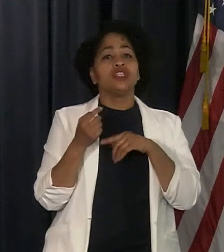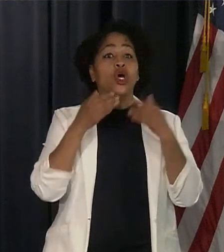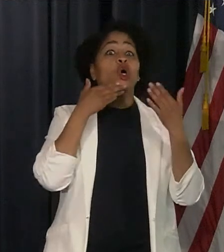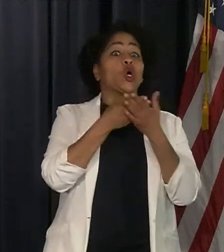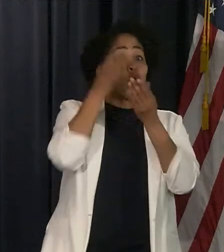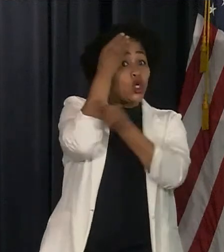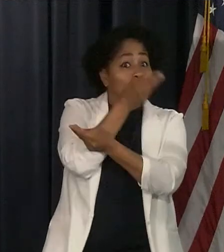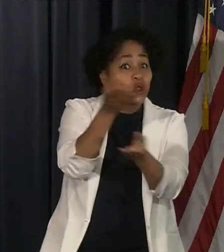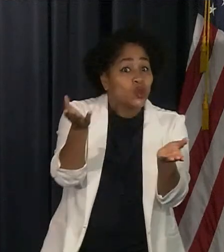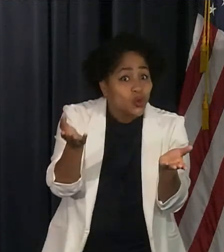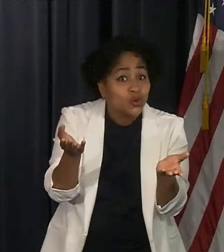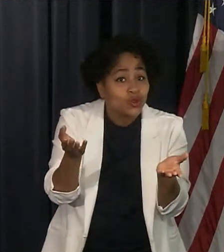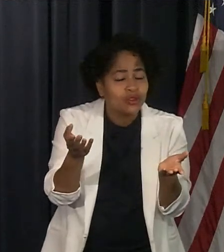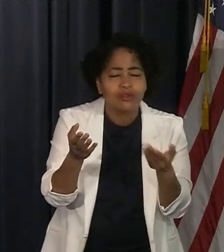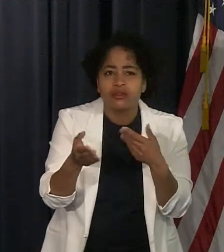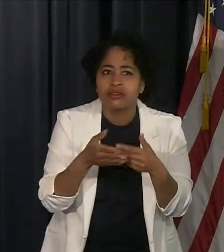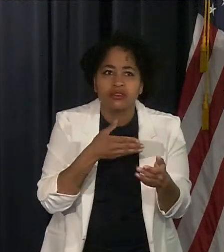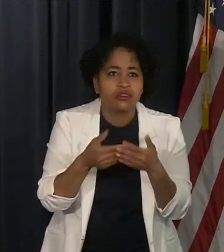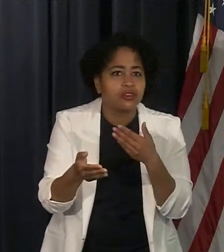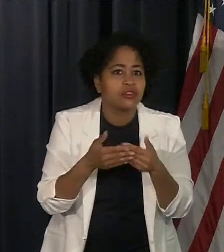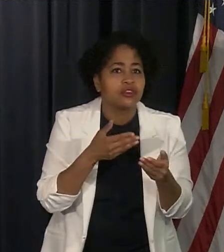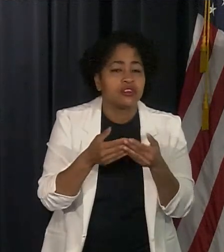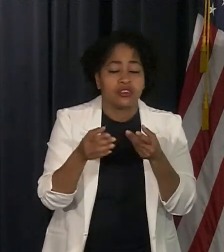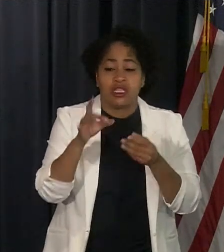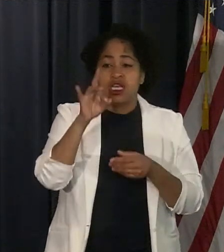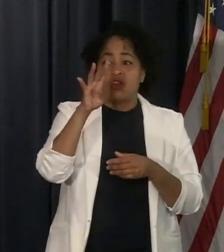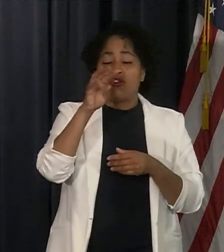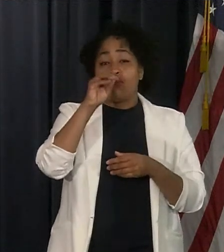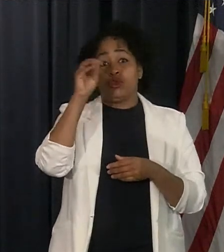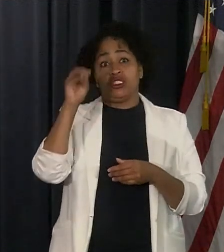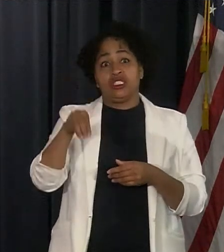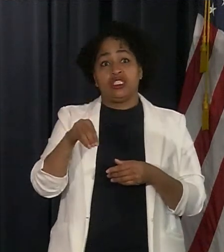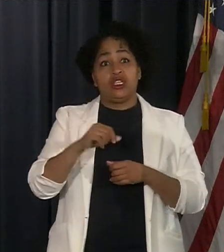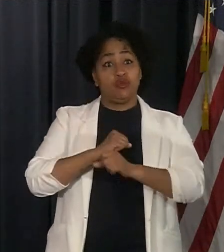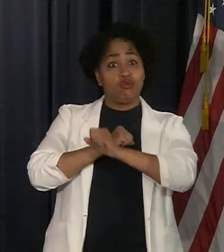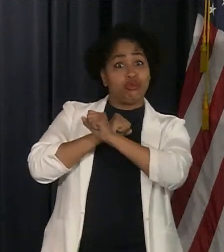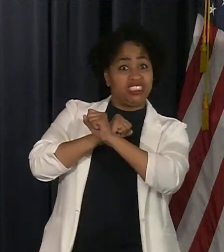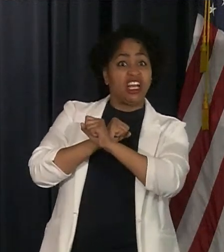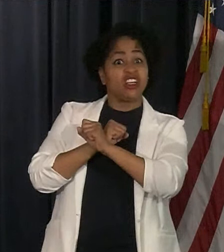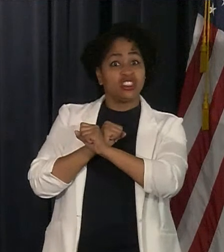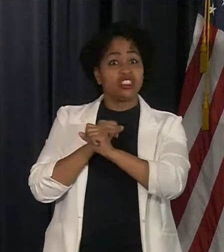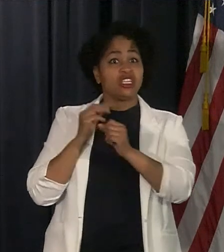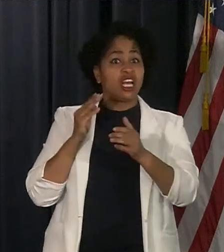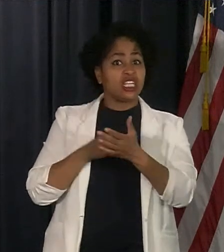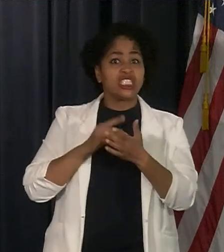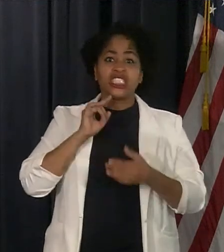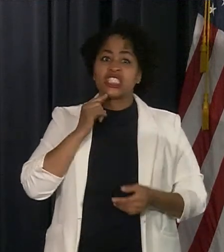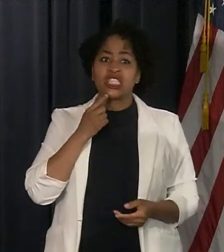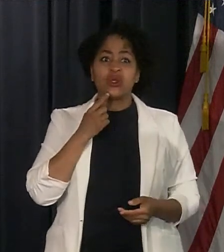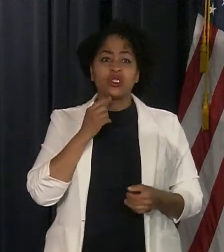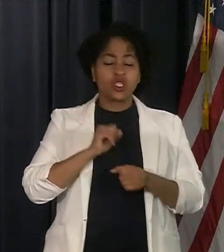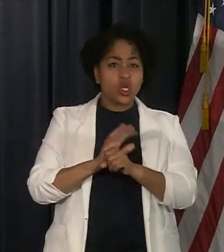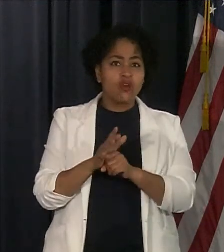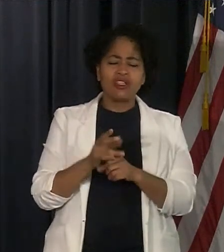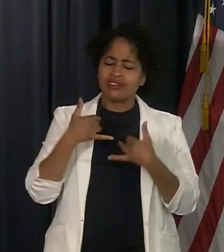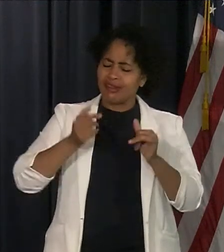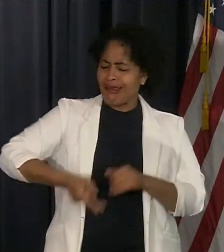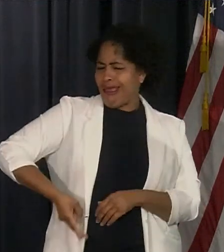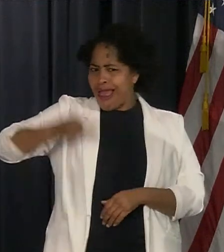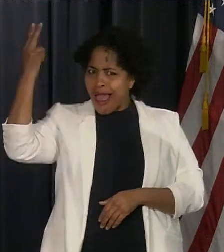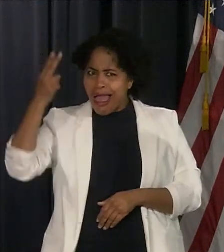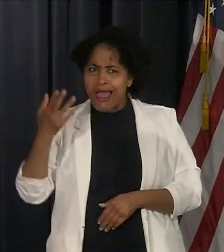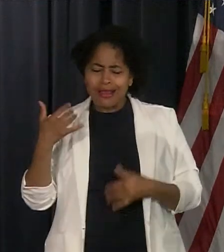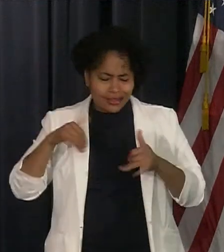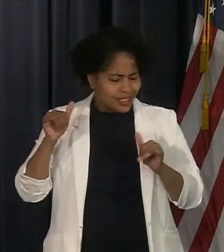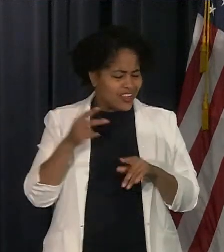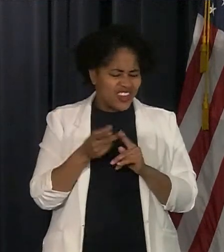news. Even though you drop down to 84%, the protection against serious COVID remains very high. There's